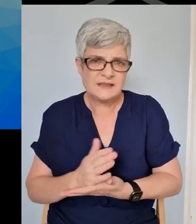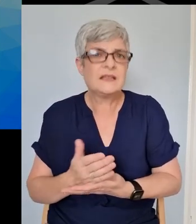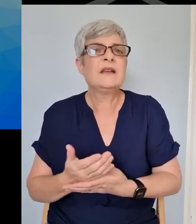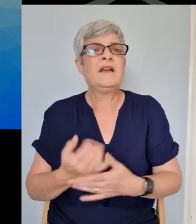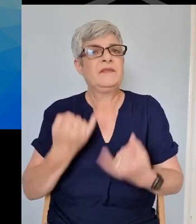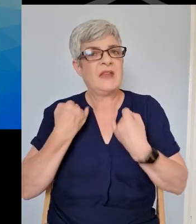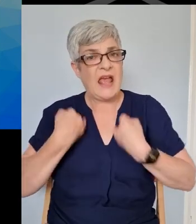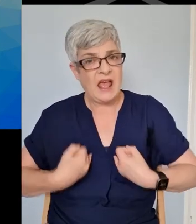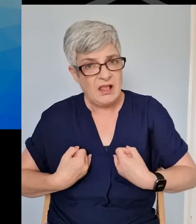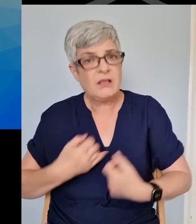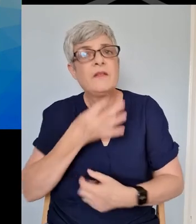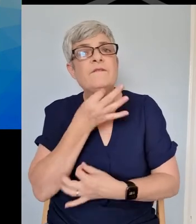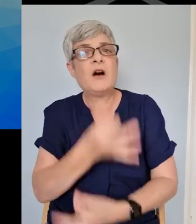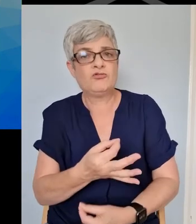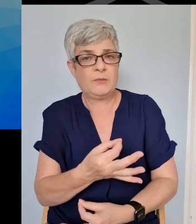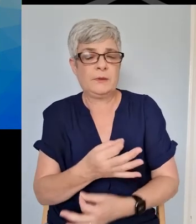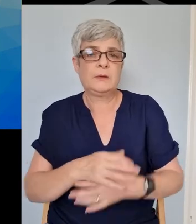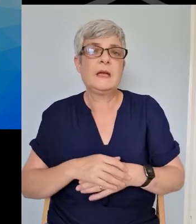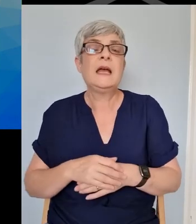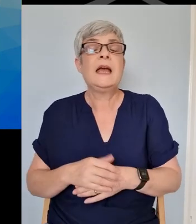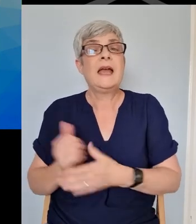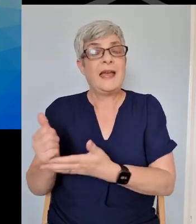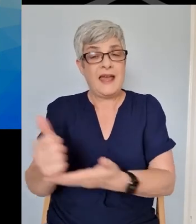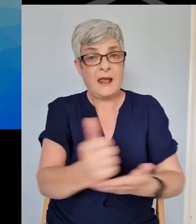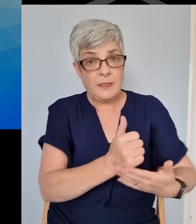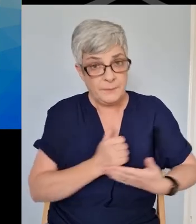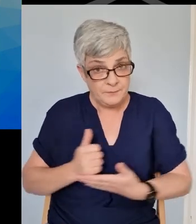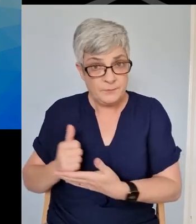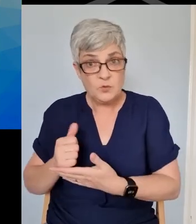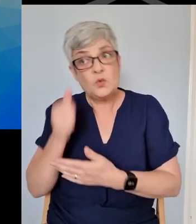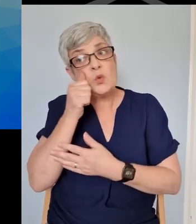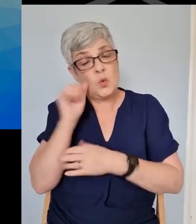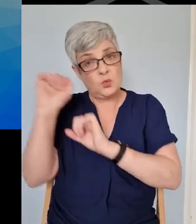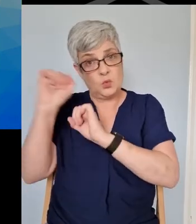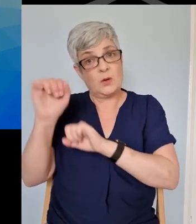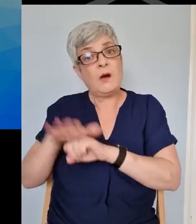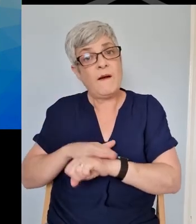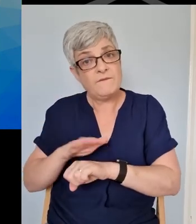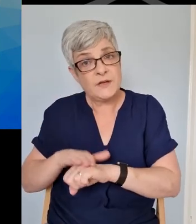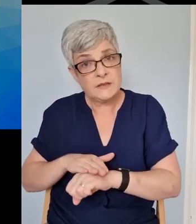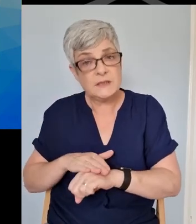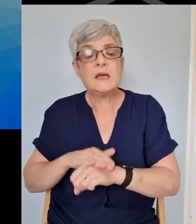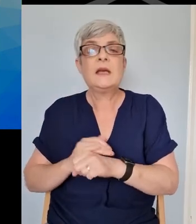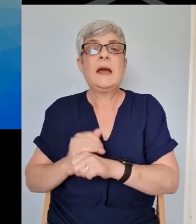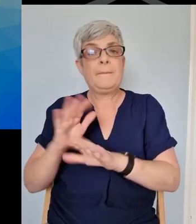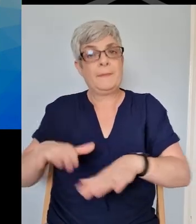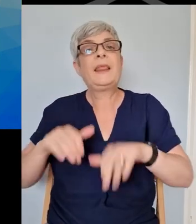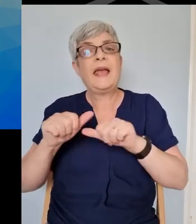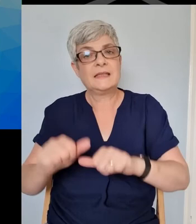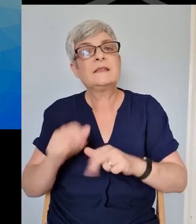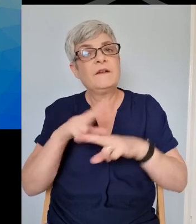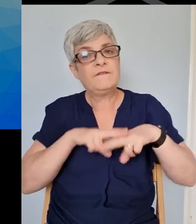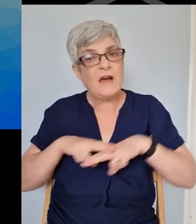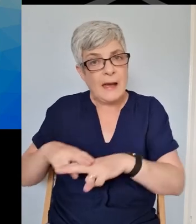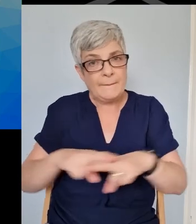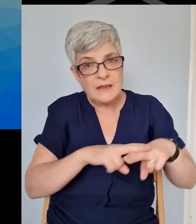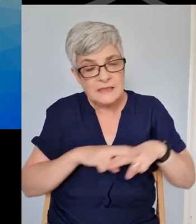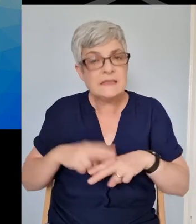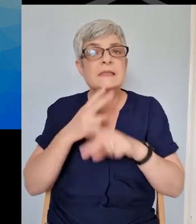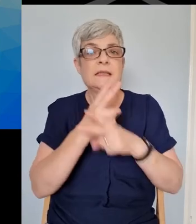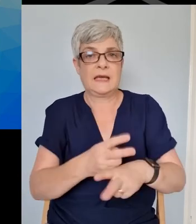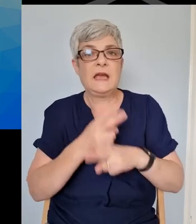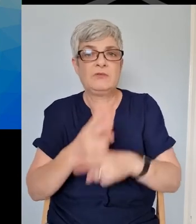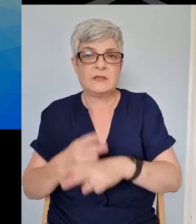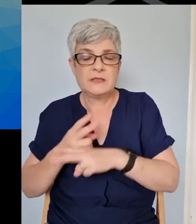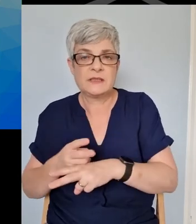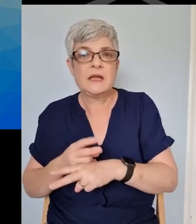vulnerable. Help them to sense your comfort in times of need and bless their families and carers. We pray